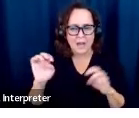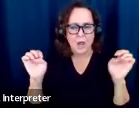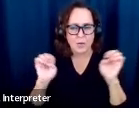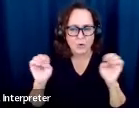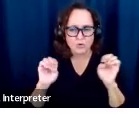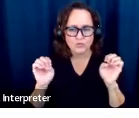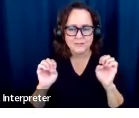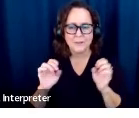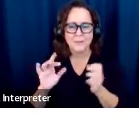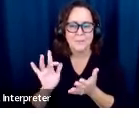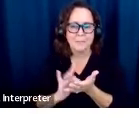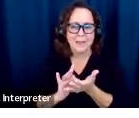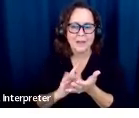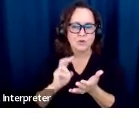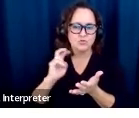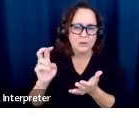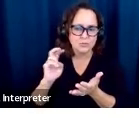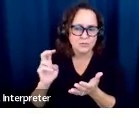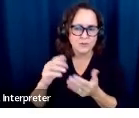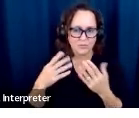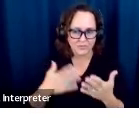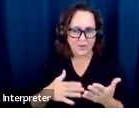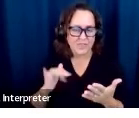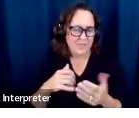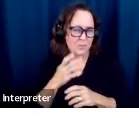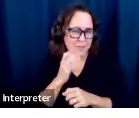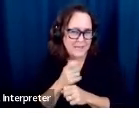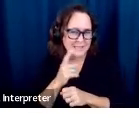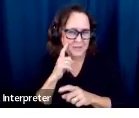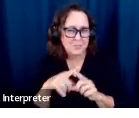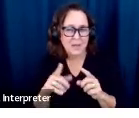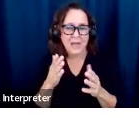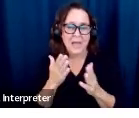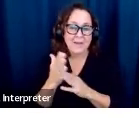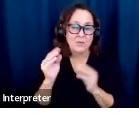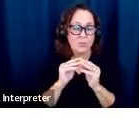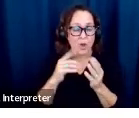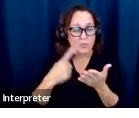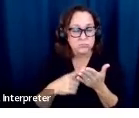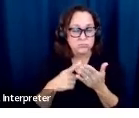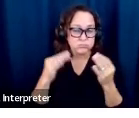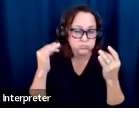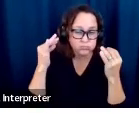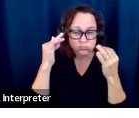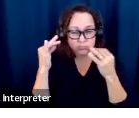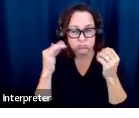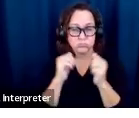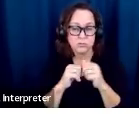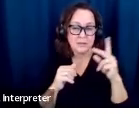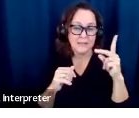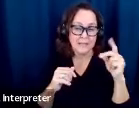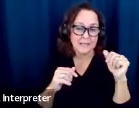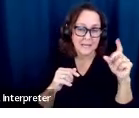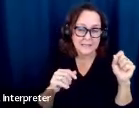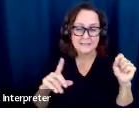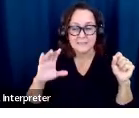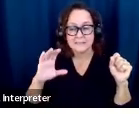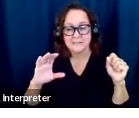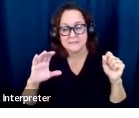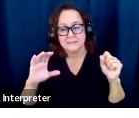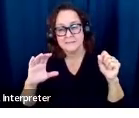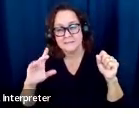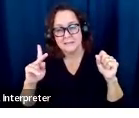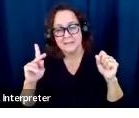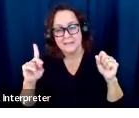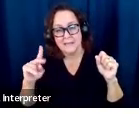transportation providers might make sense. But after further consultation with KDADS and KDHE, and after seeing